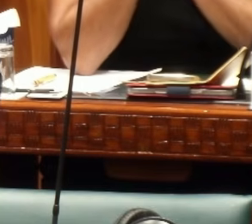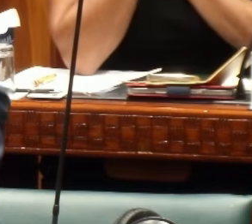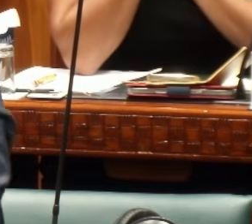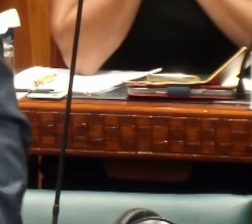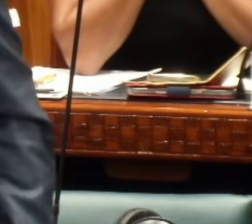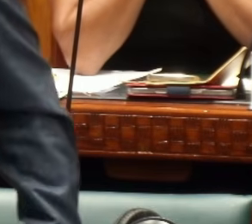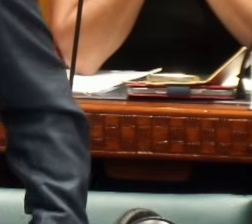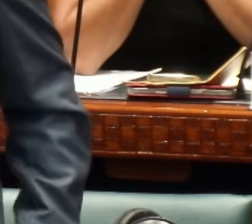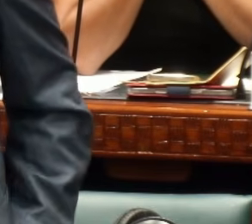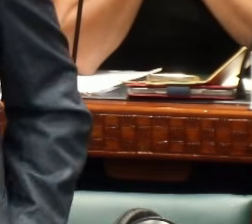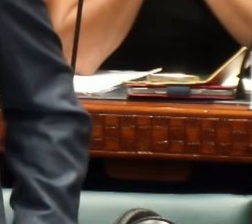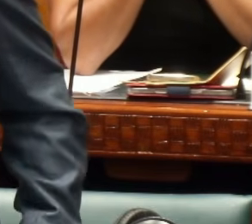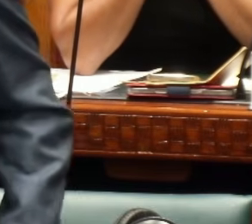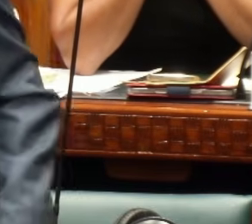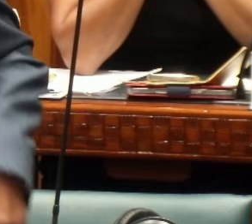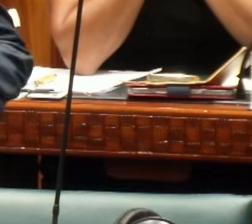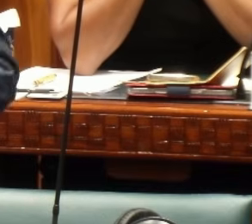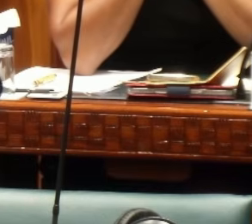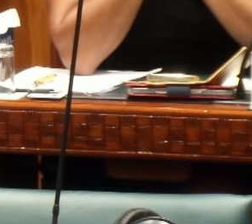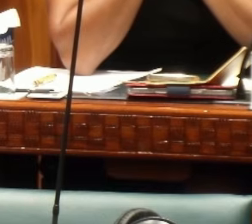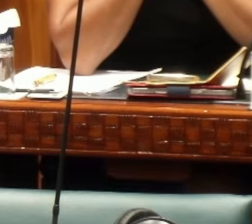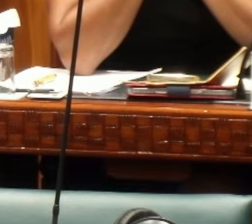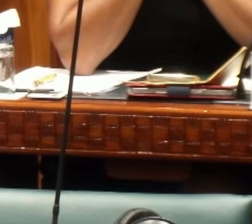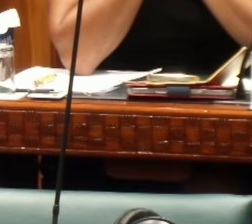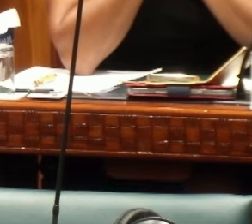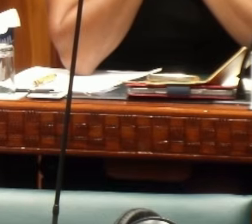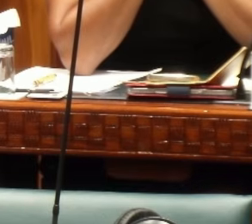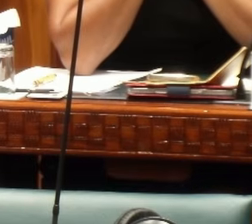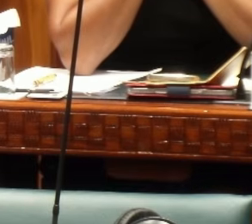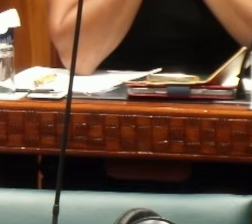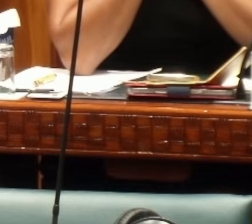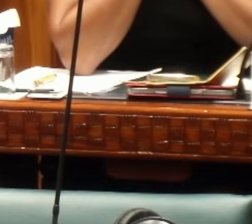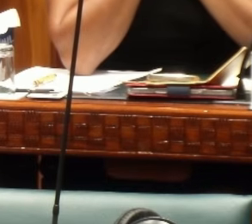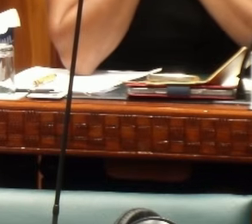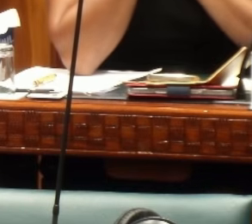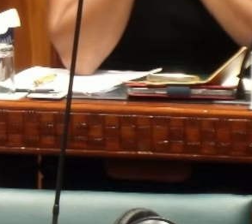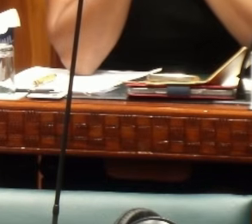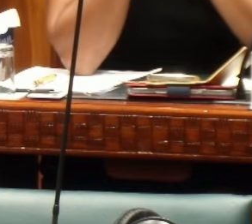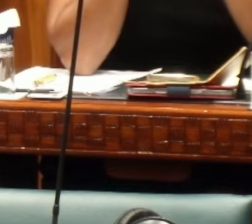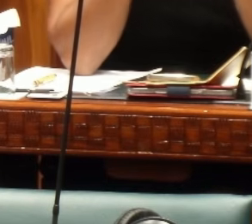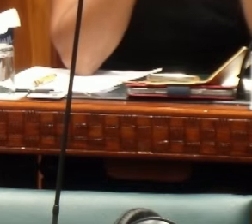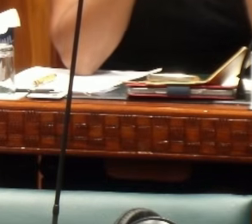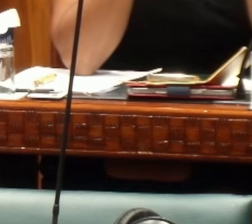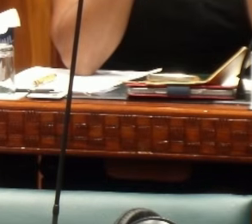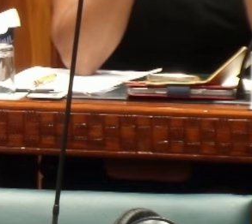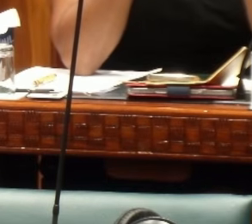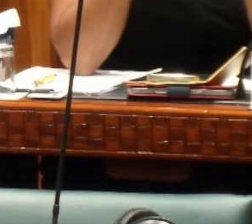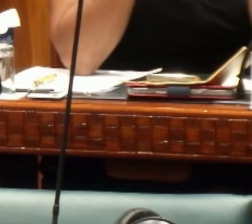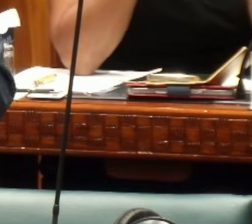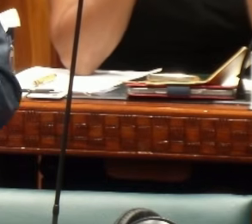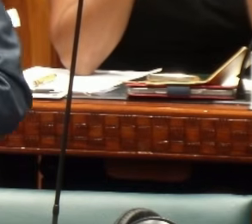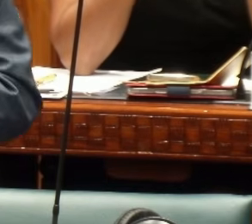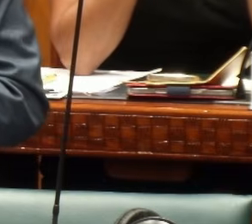align with Fiji's obligation under SOLAS Convention by requiring vessels, mandating vessels to use